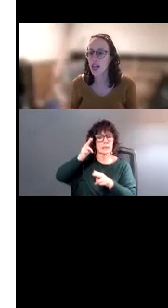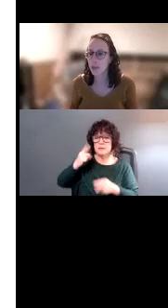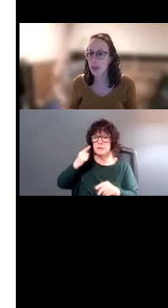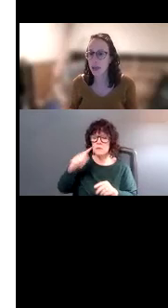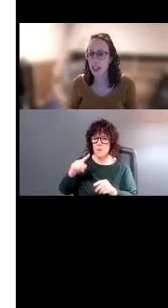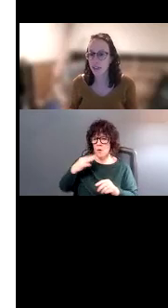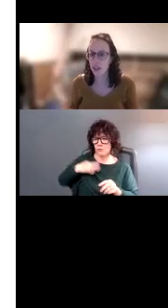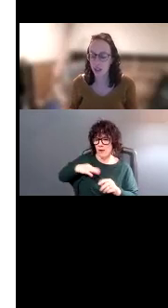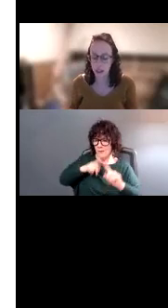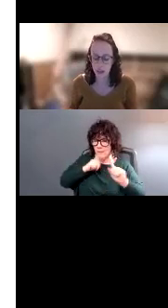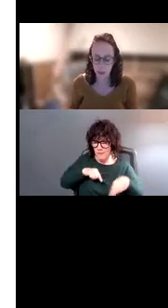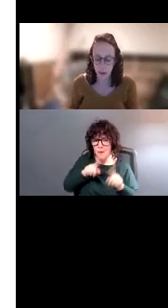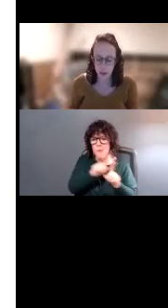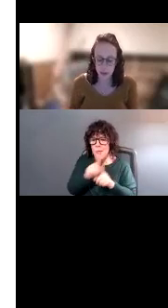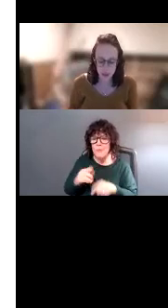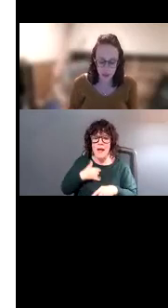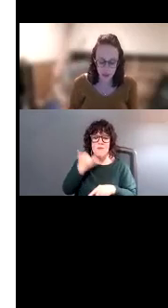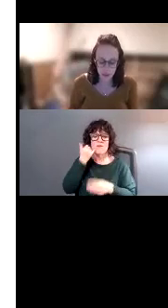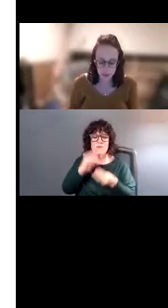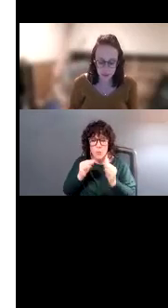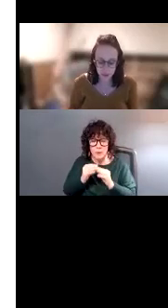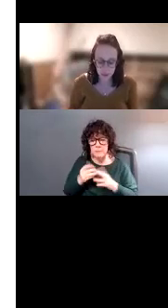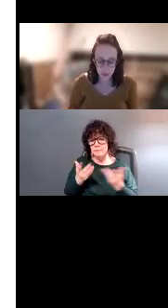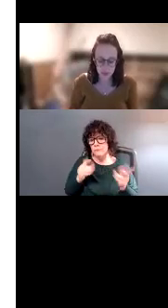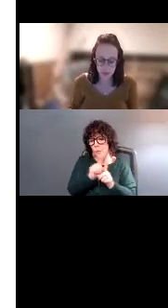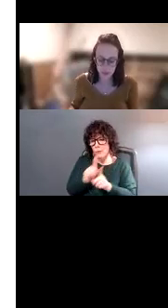should not be paying for a credit report.